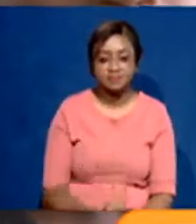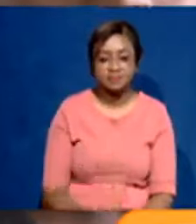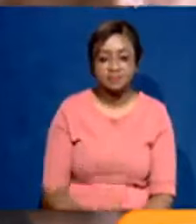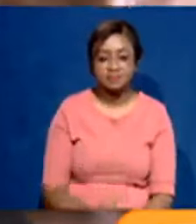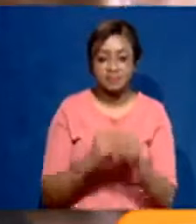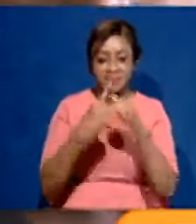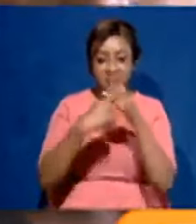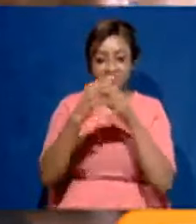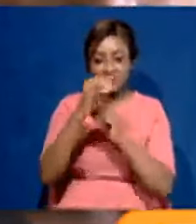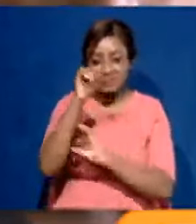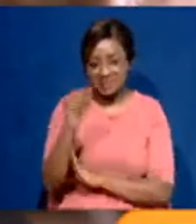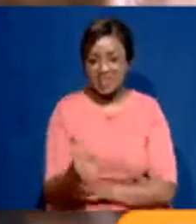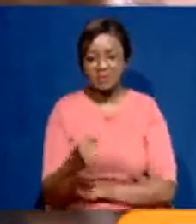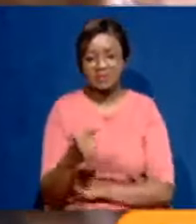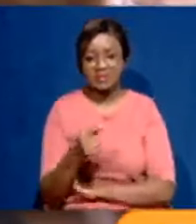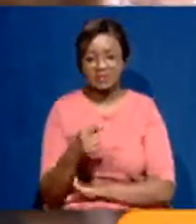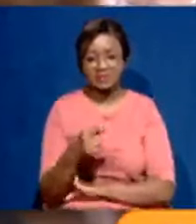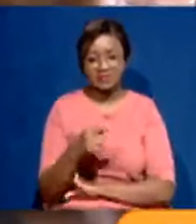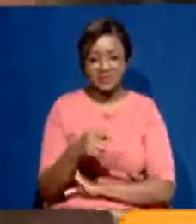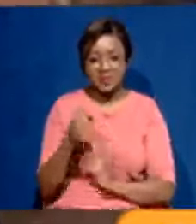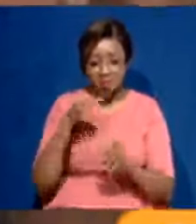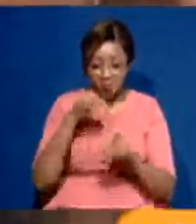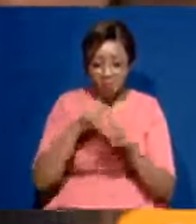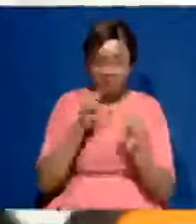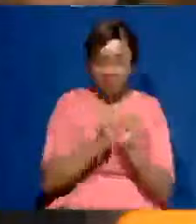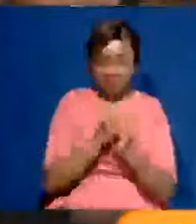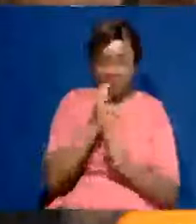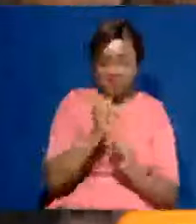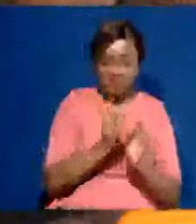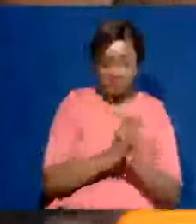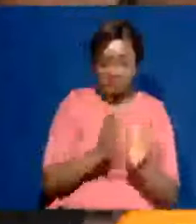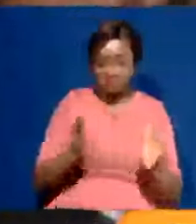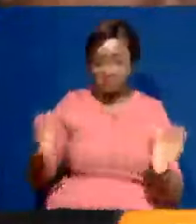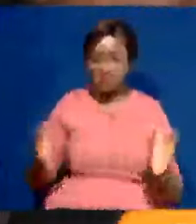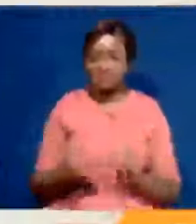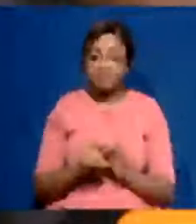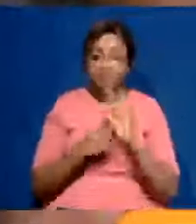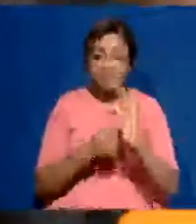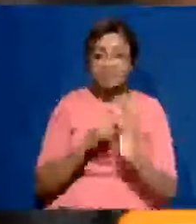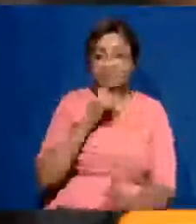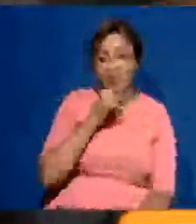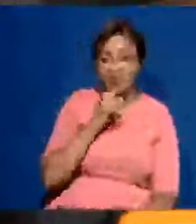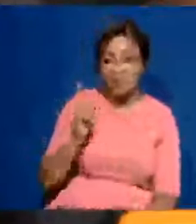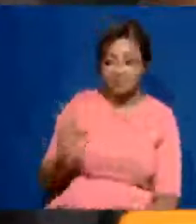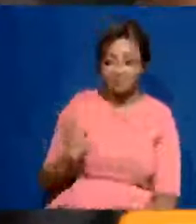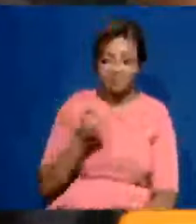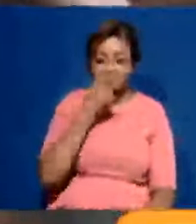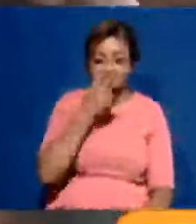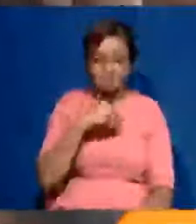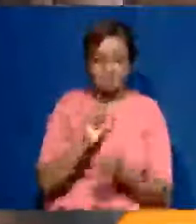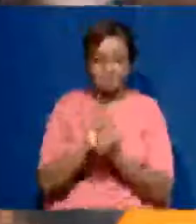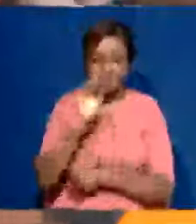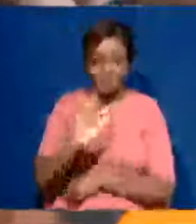to 60,009. 14-year-old Audrey Kijulu from Voi is among the lucky beneficiaries of the